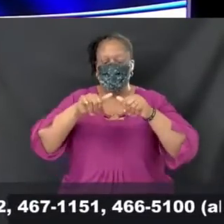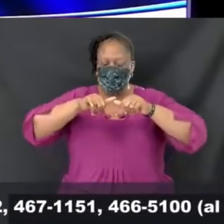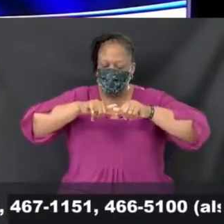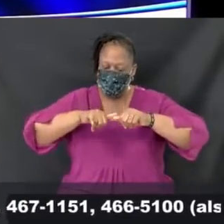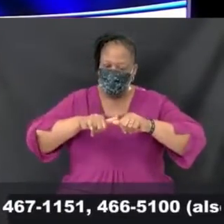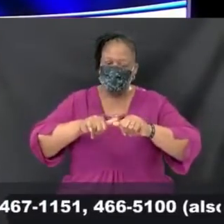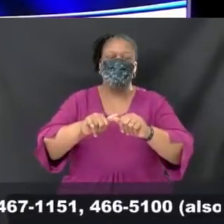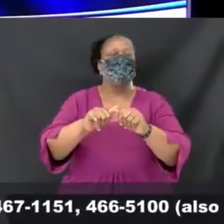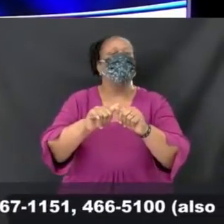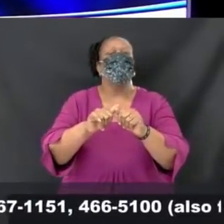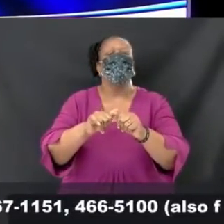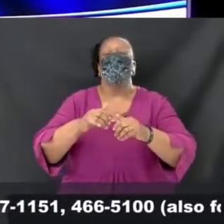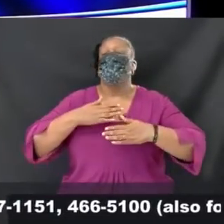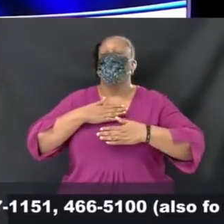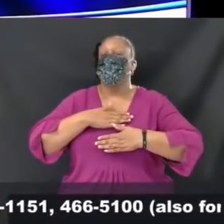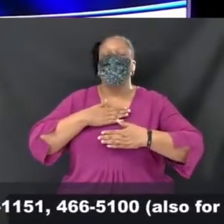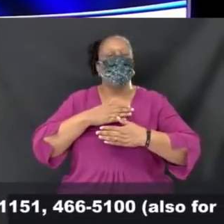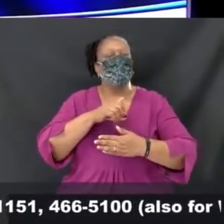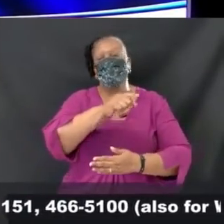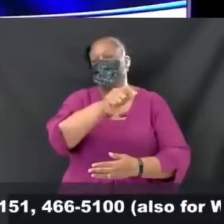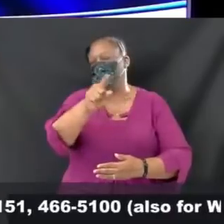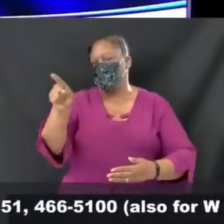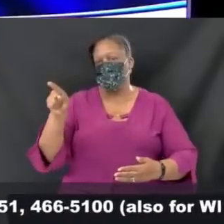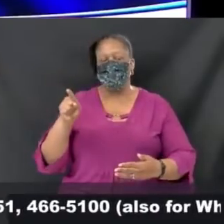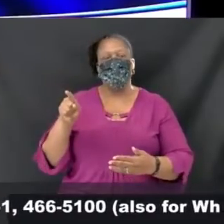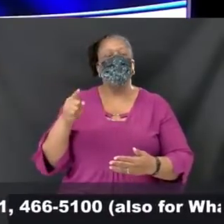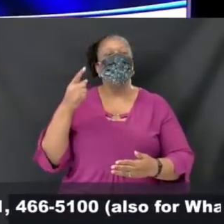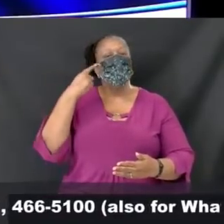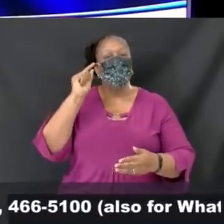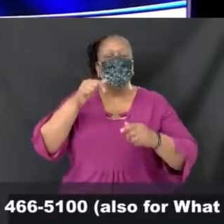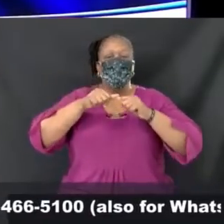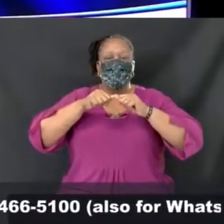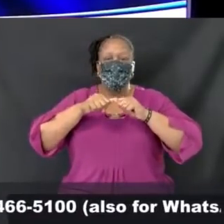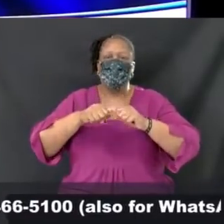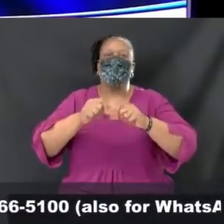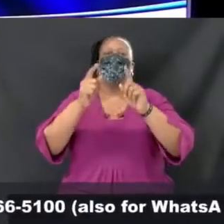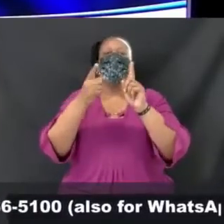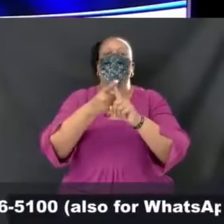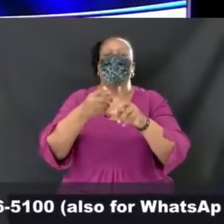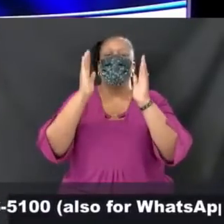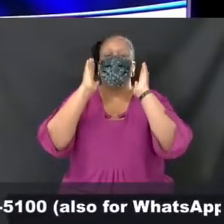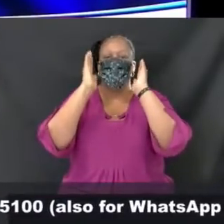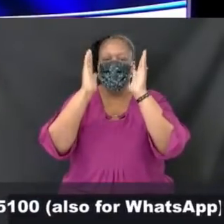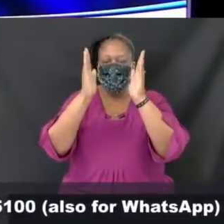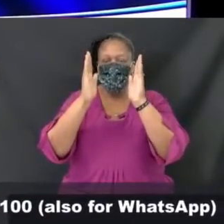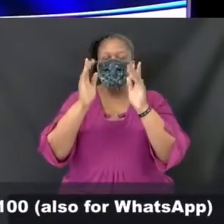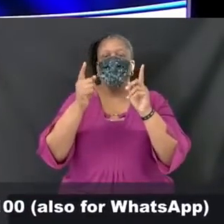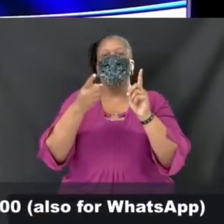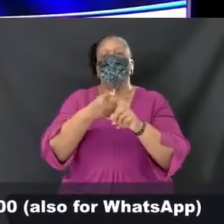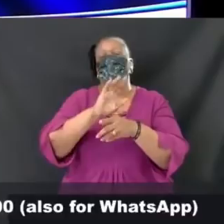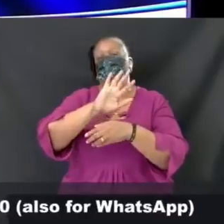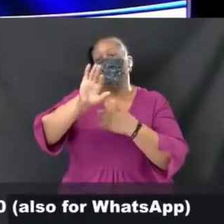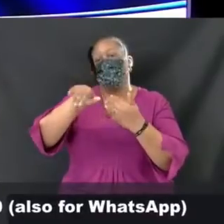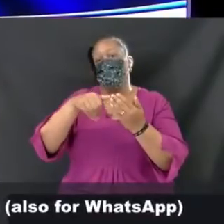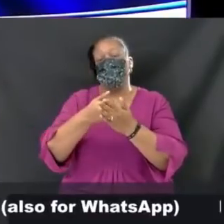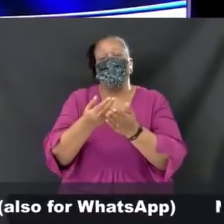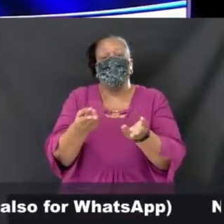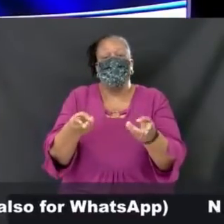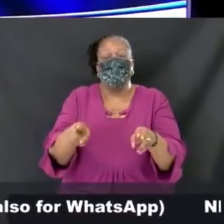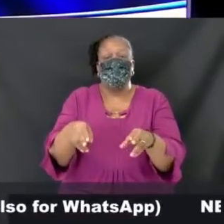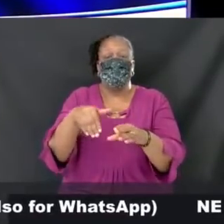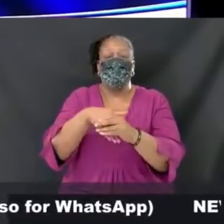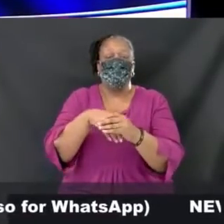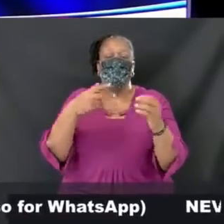to appreciate you as you continue to follow these briefings and to pay attention to what is happening in